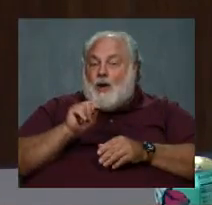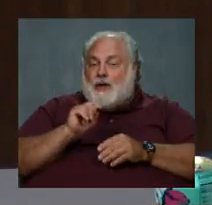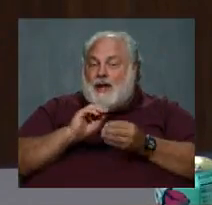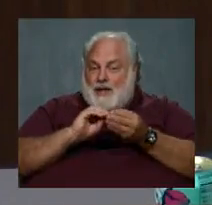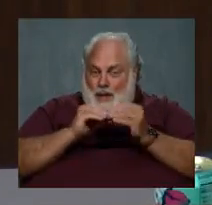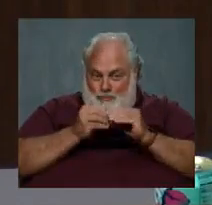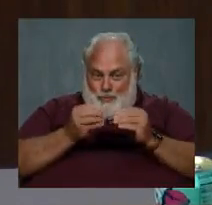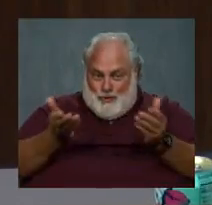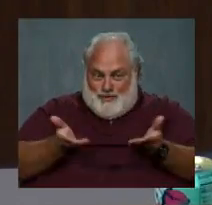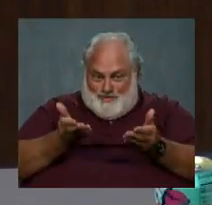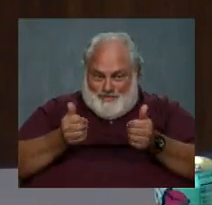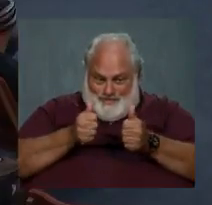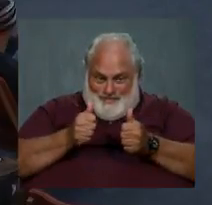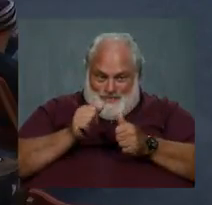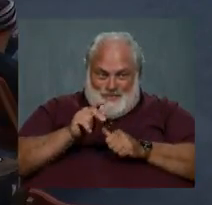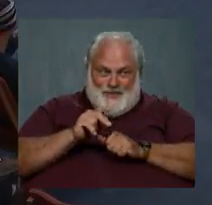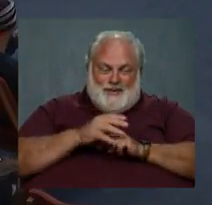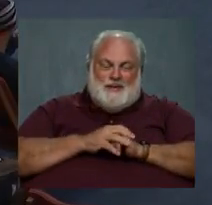here, okay?